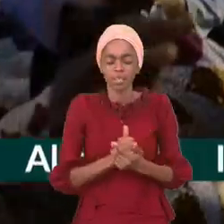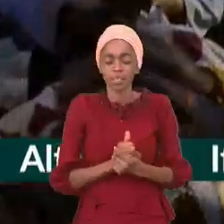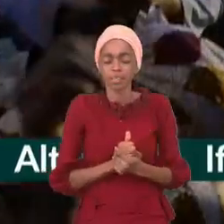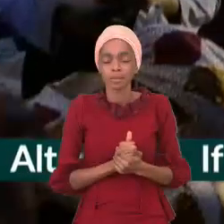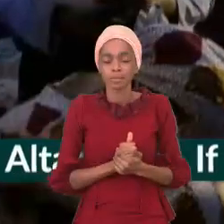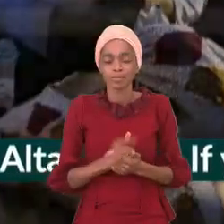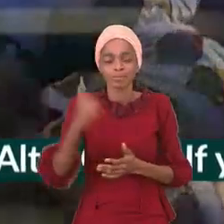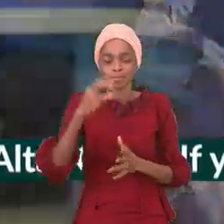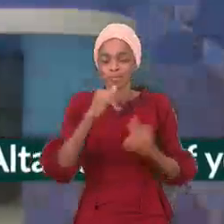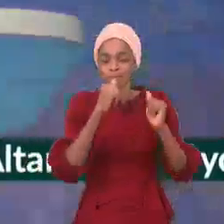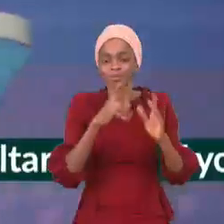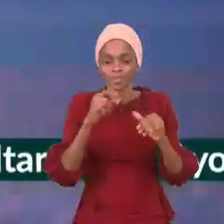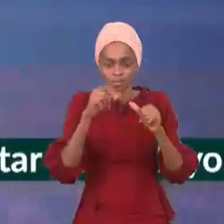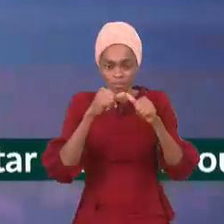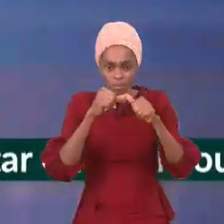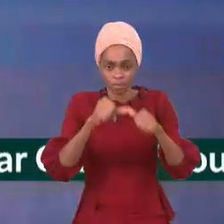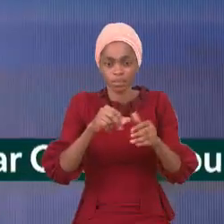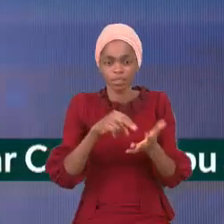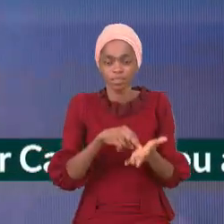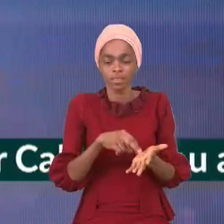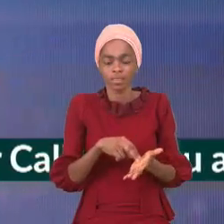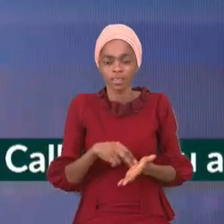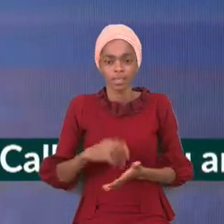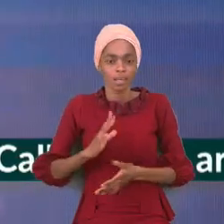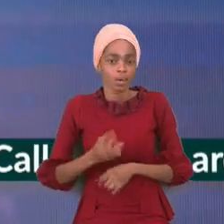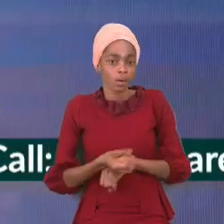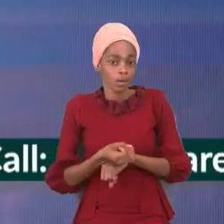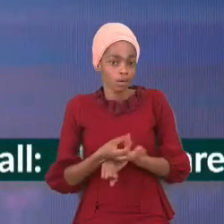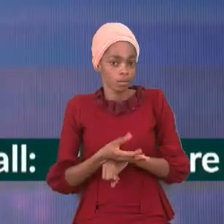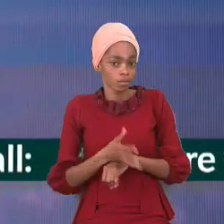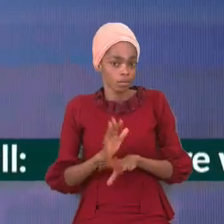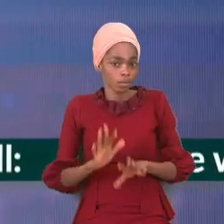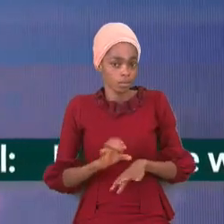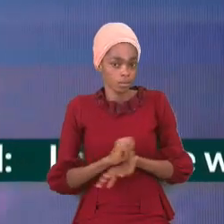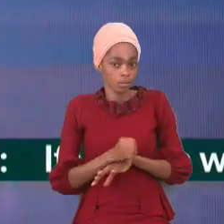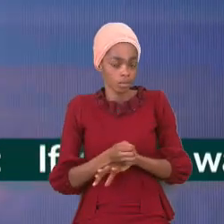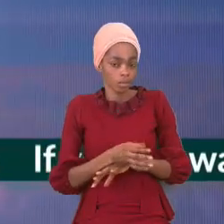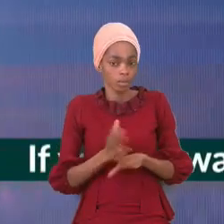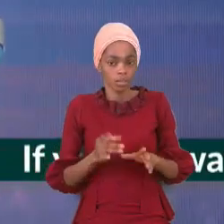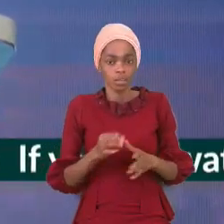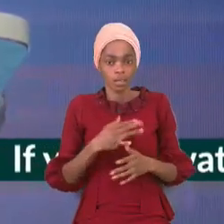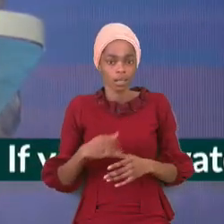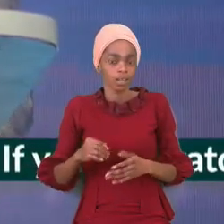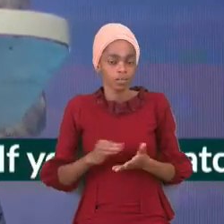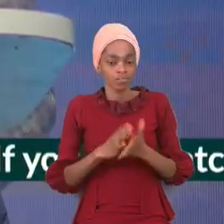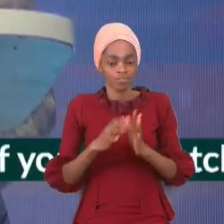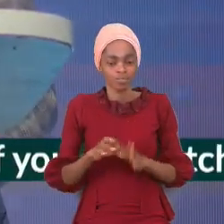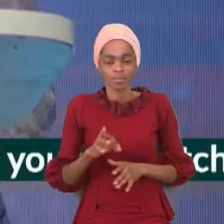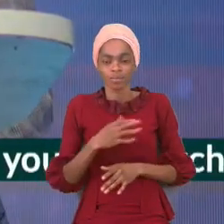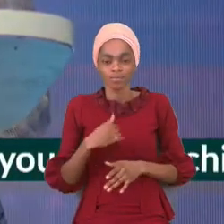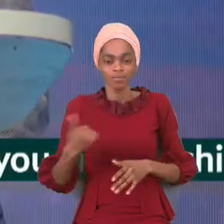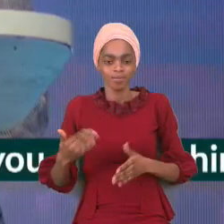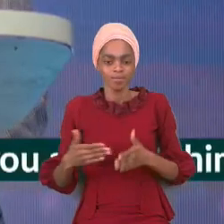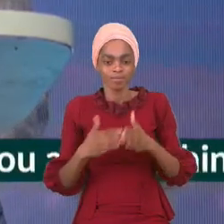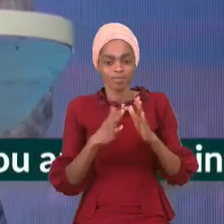God bless you. Keep on standing. Our counselors and members of the choir and other leaders, they